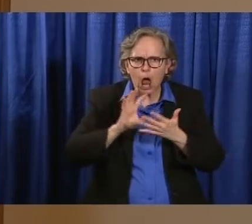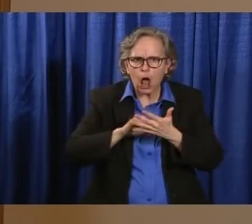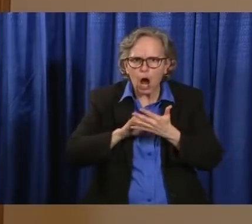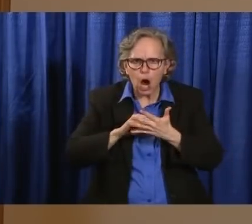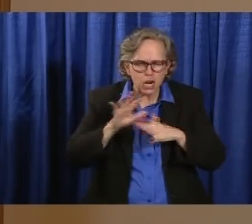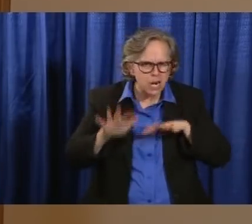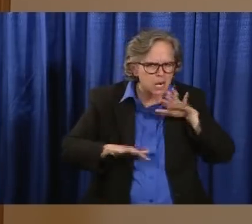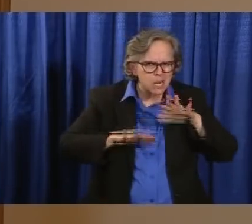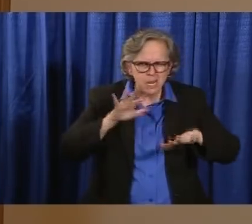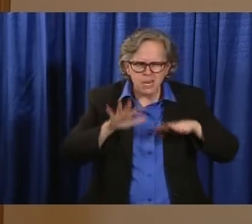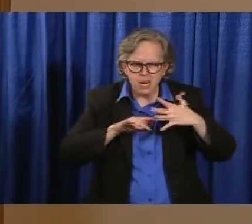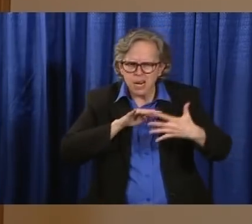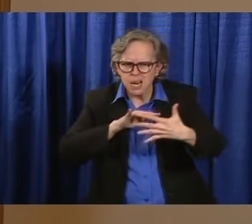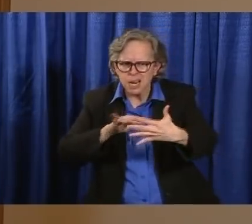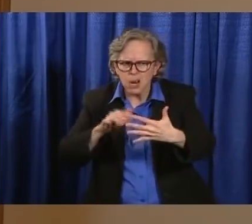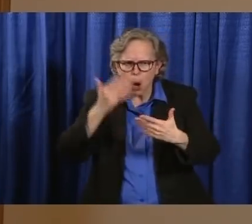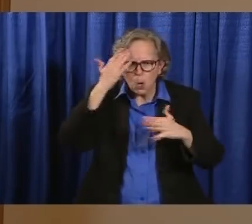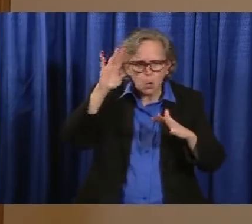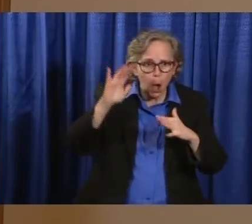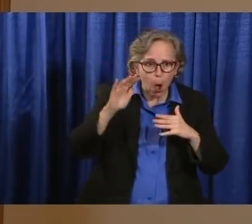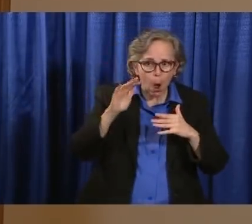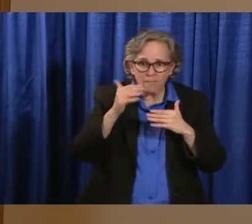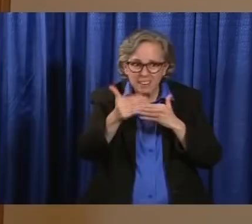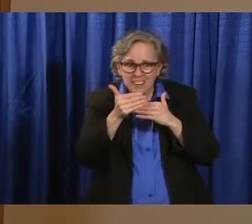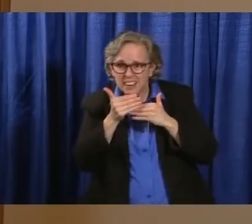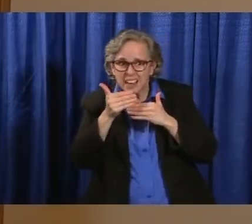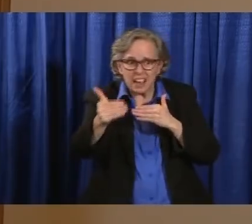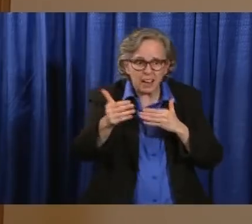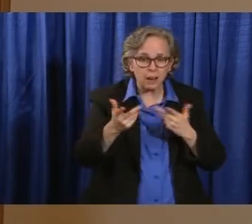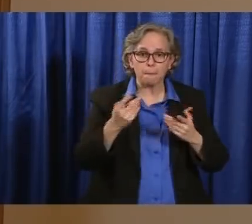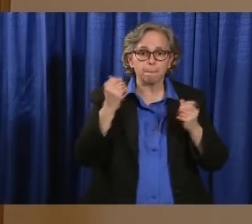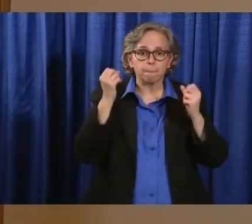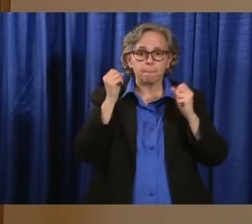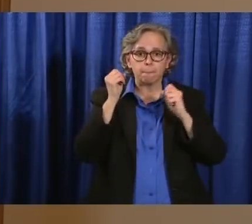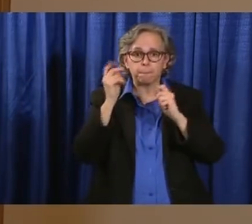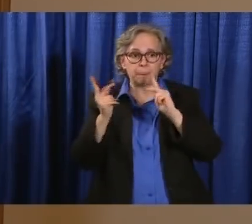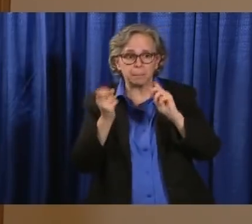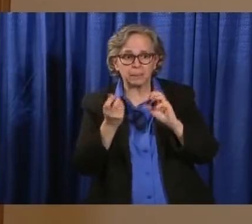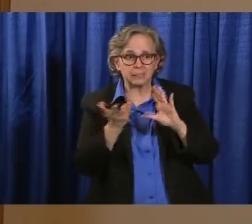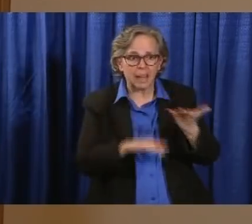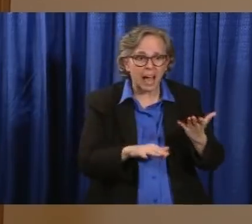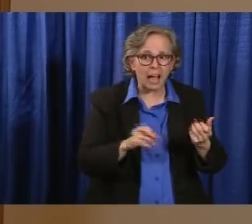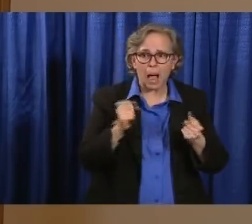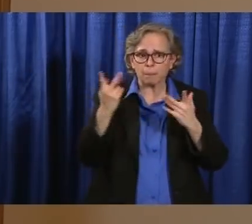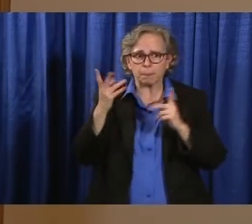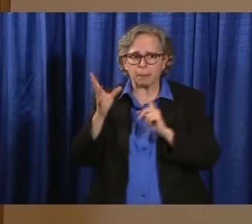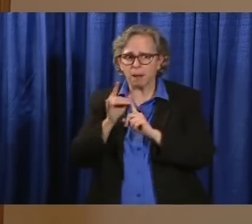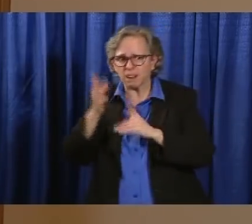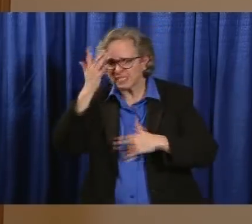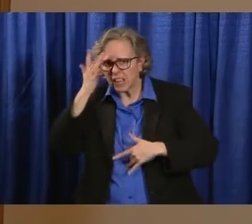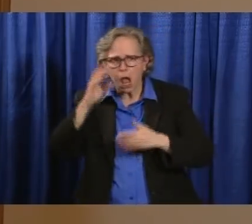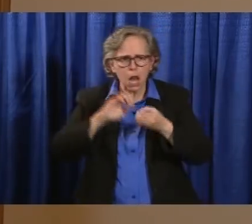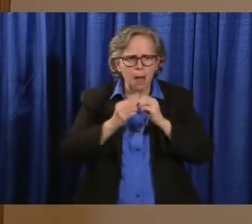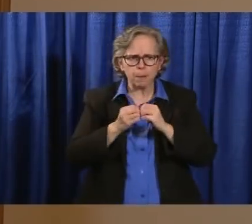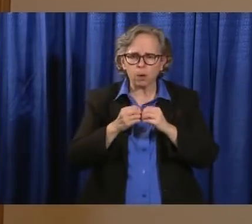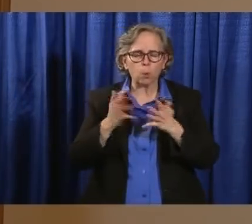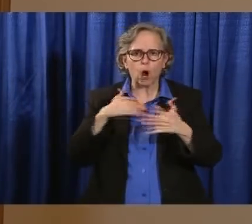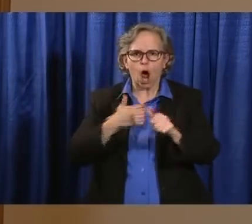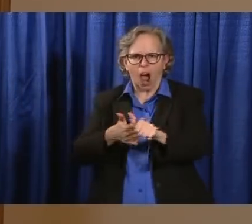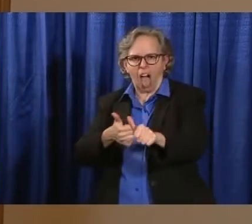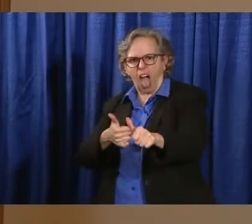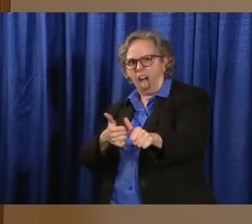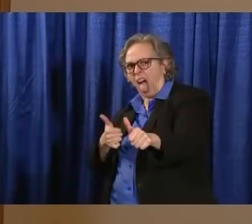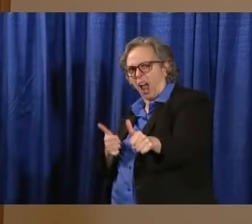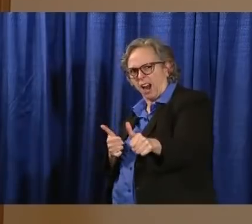learn. Deaths and illness follow weeks and months behind the actual spread of infection in the